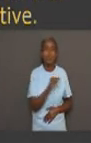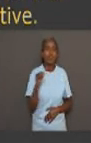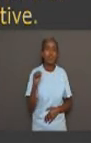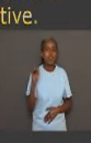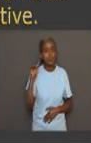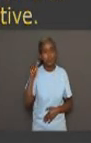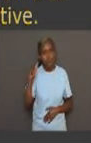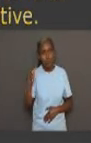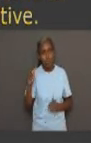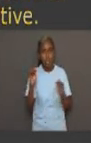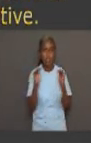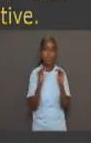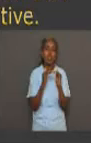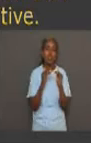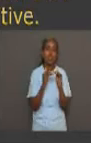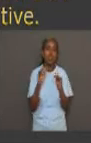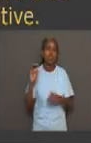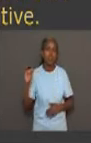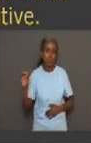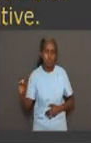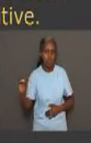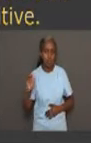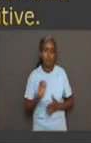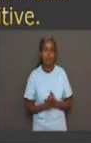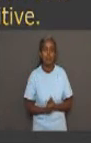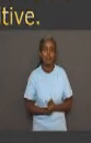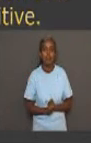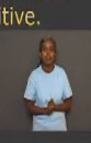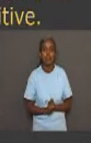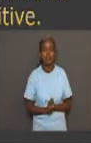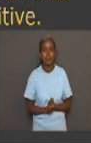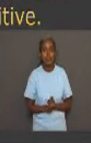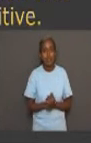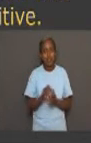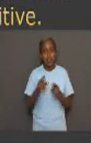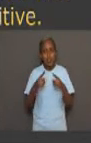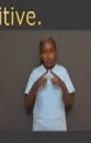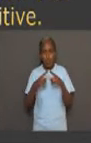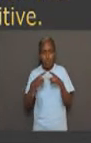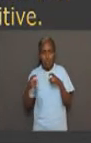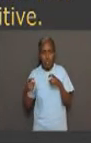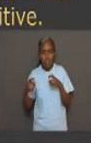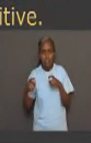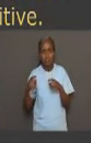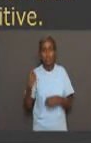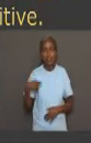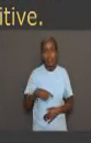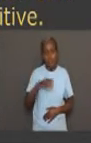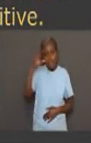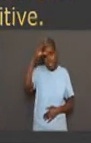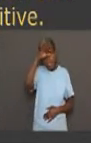and y equals 0, which contradicts our